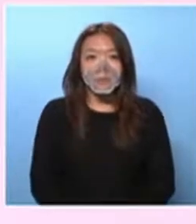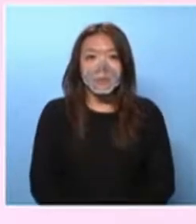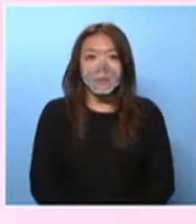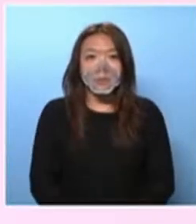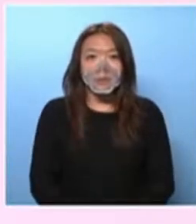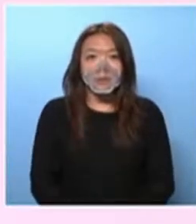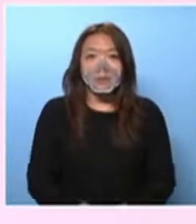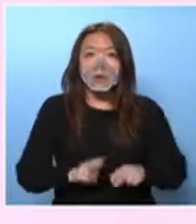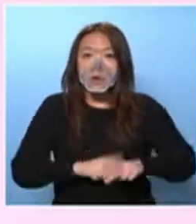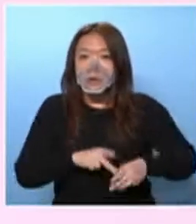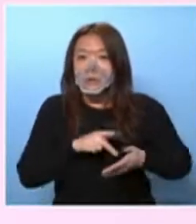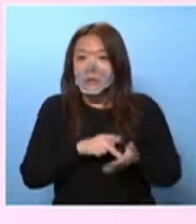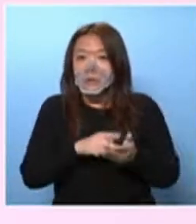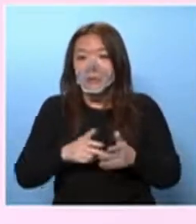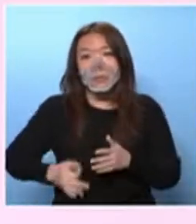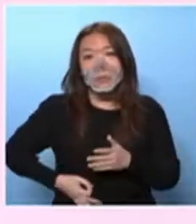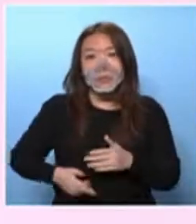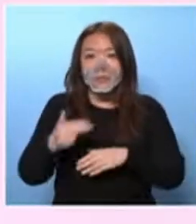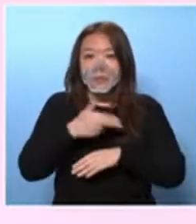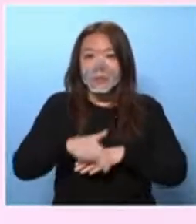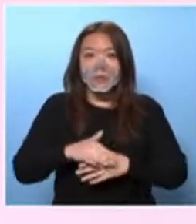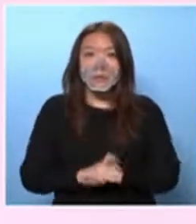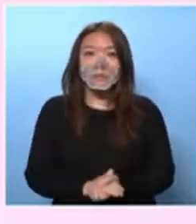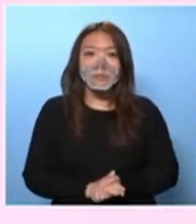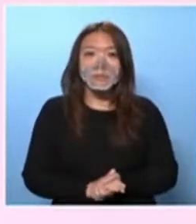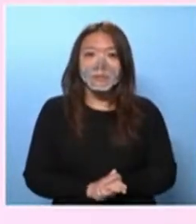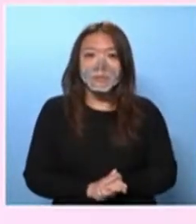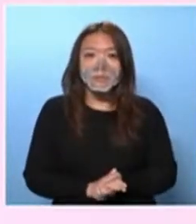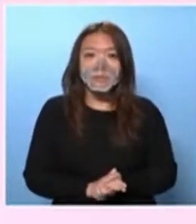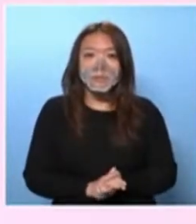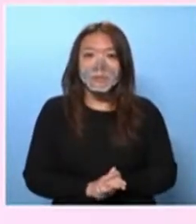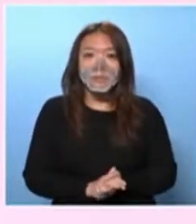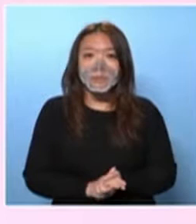operation by the end of next year. Mortgage insurance program.